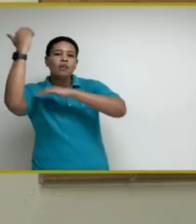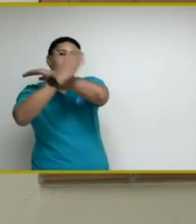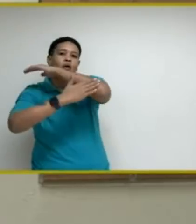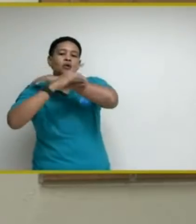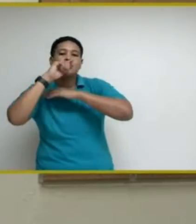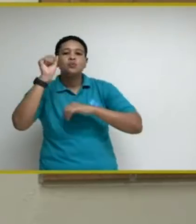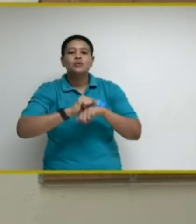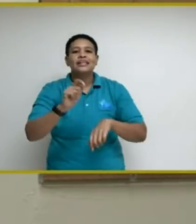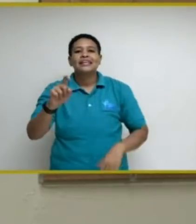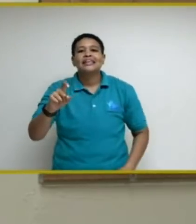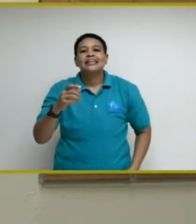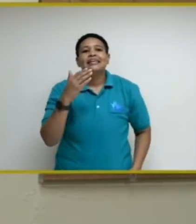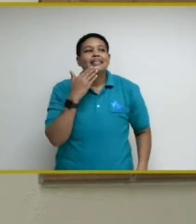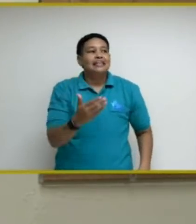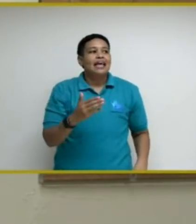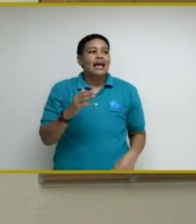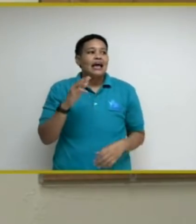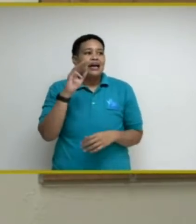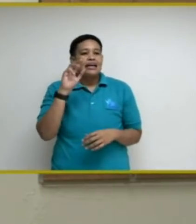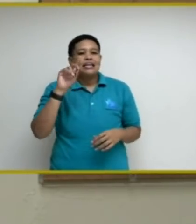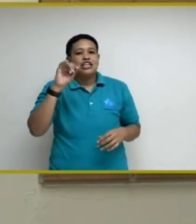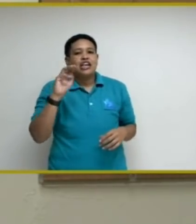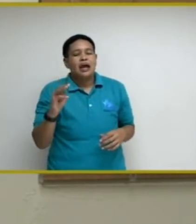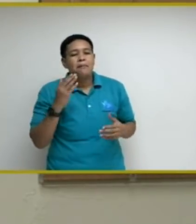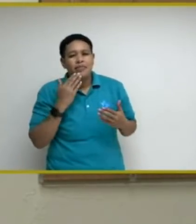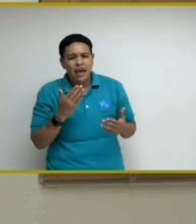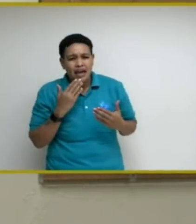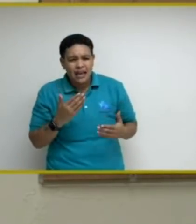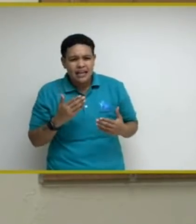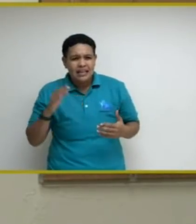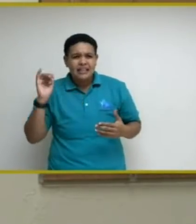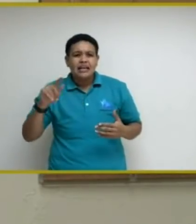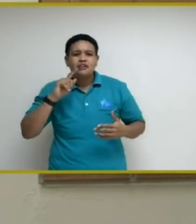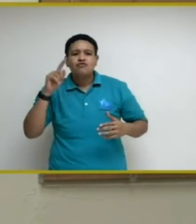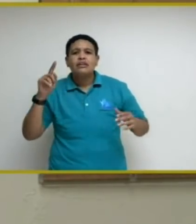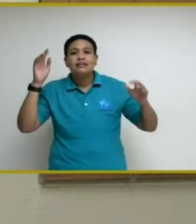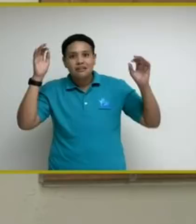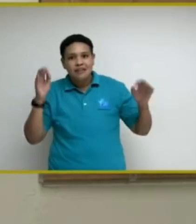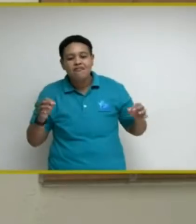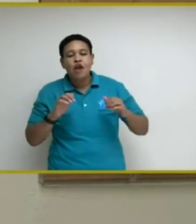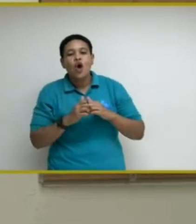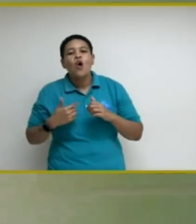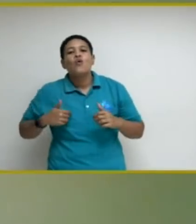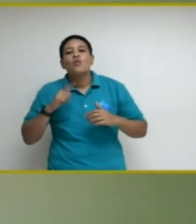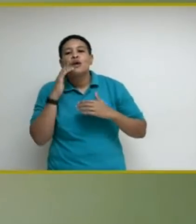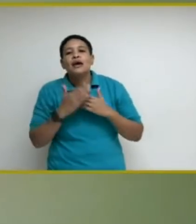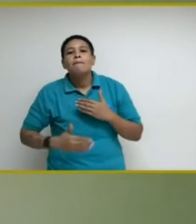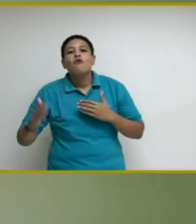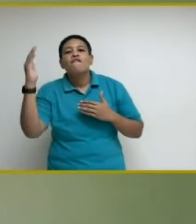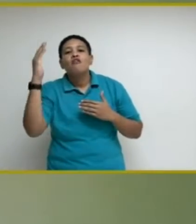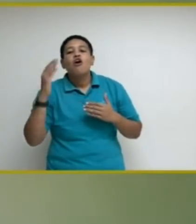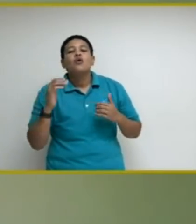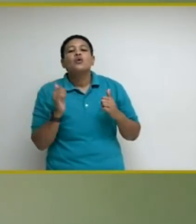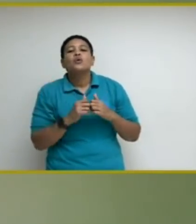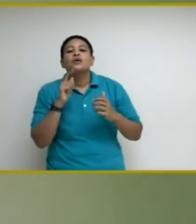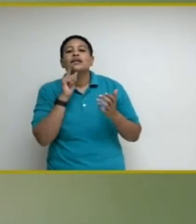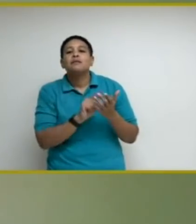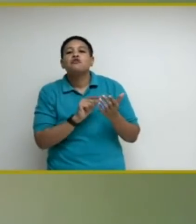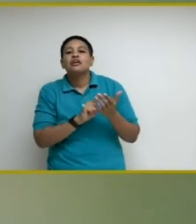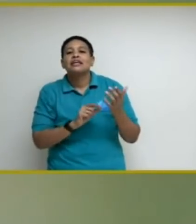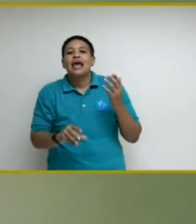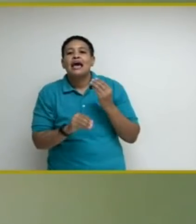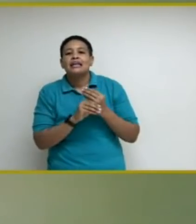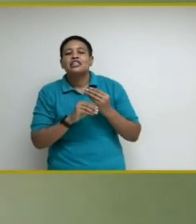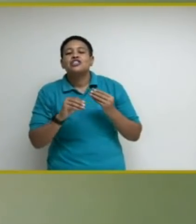Thank you very much, Ms. Dion. That is indeed how we are moving forward with printing